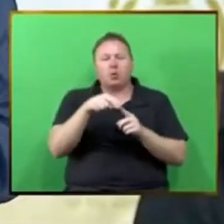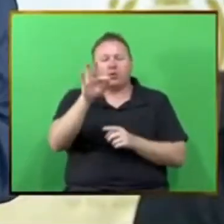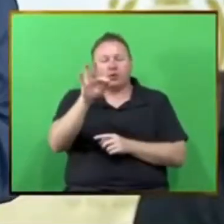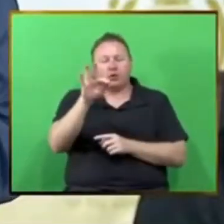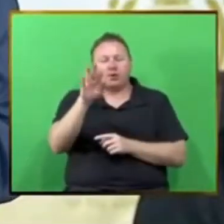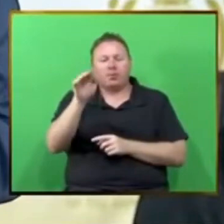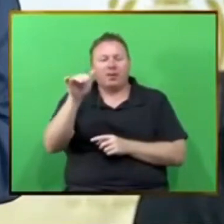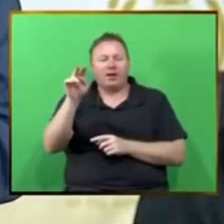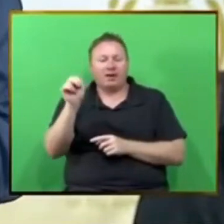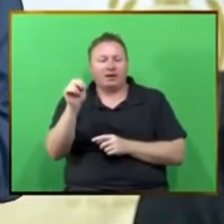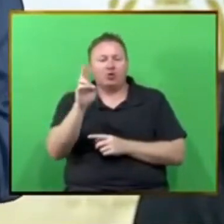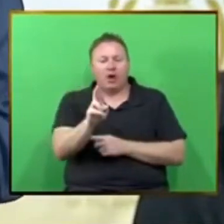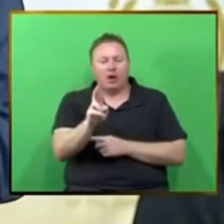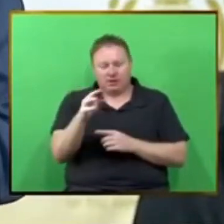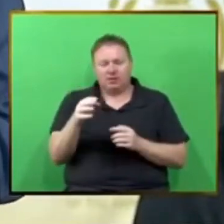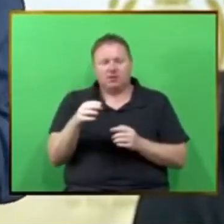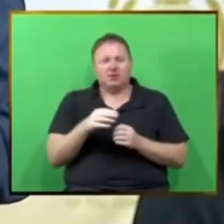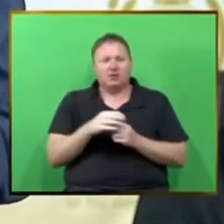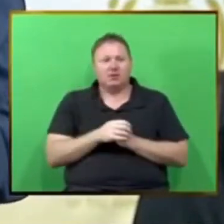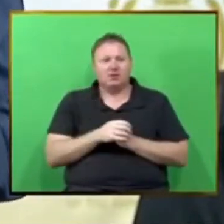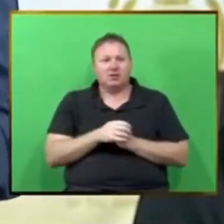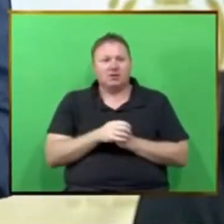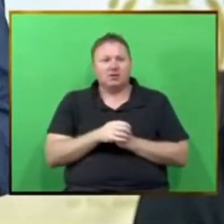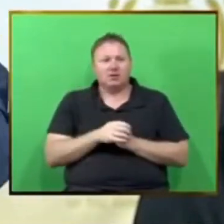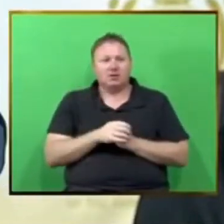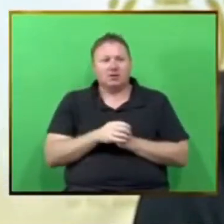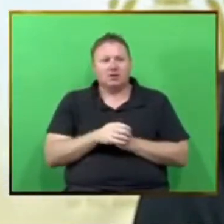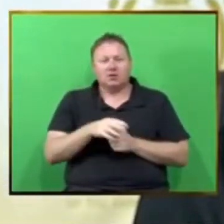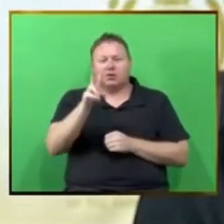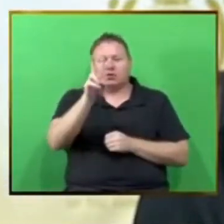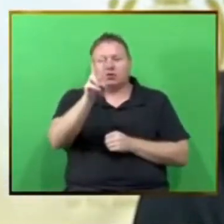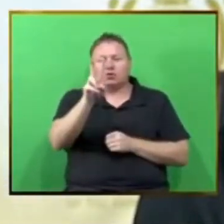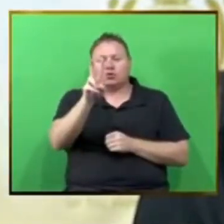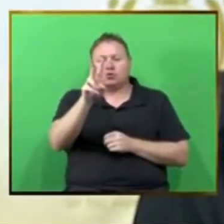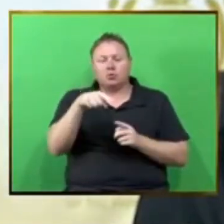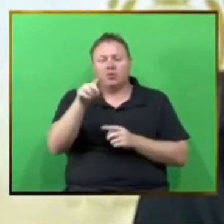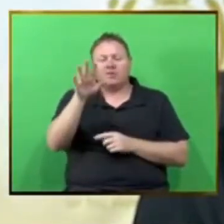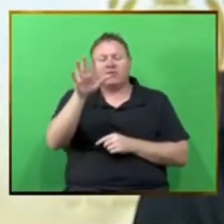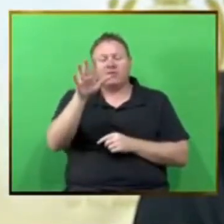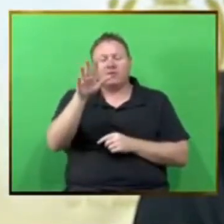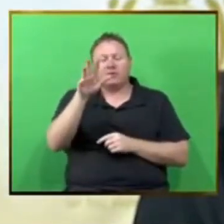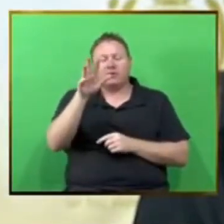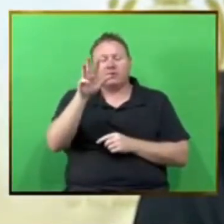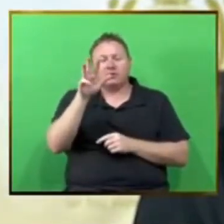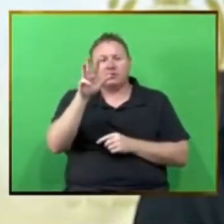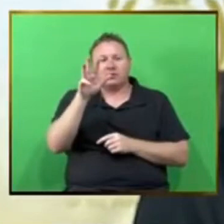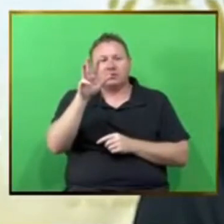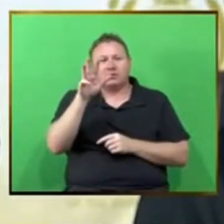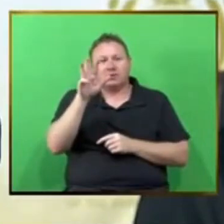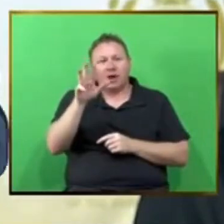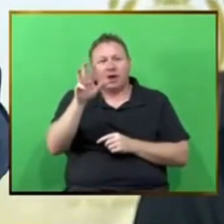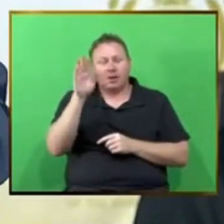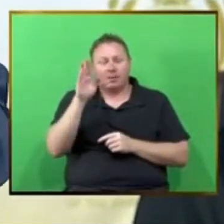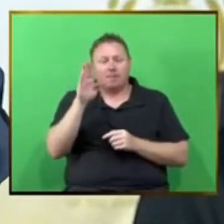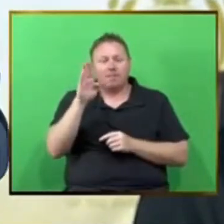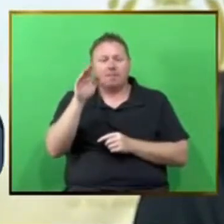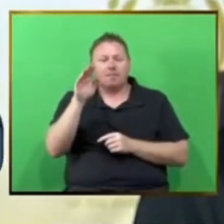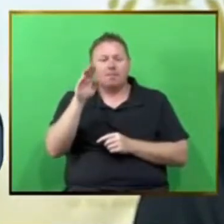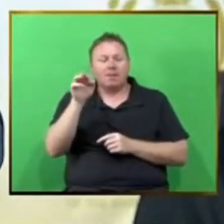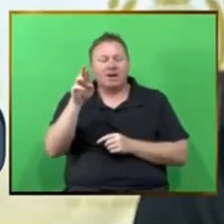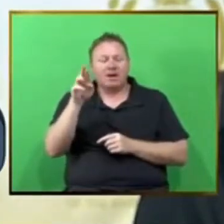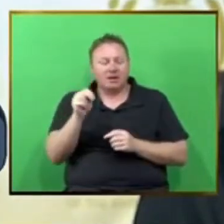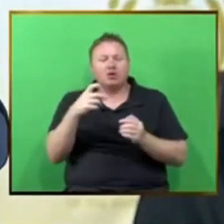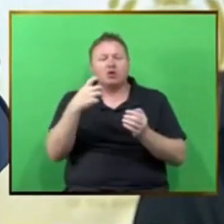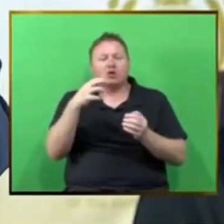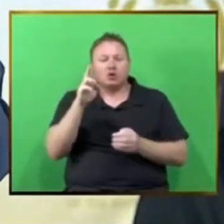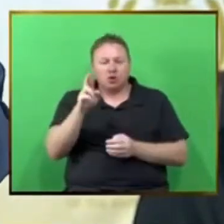Government is using 2.9 billion from the Criminal Asset Recovery Account to combat illegal mining